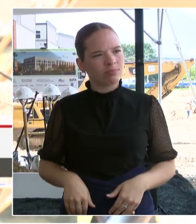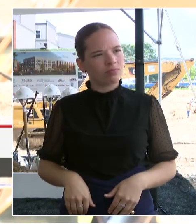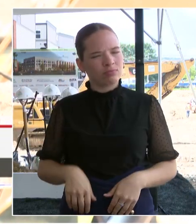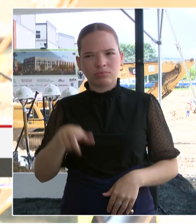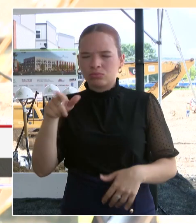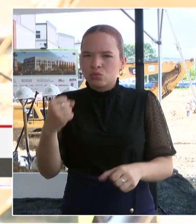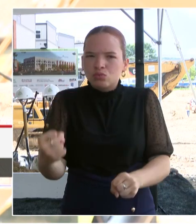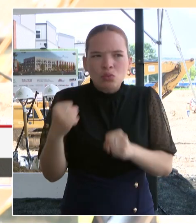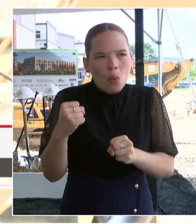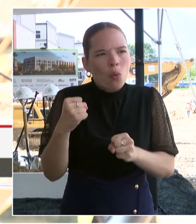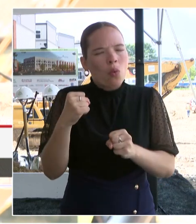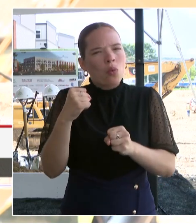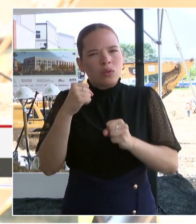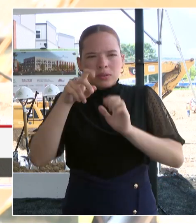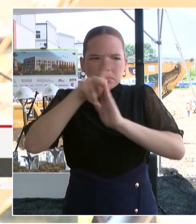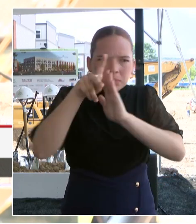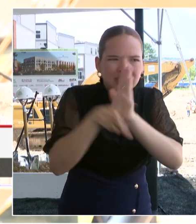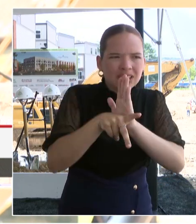tough decisions,